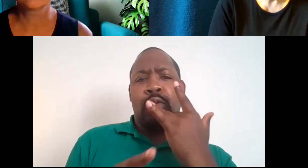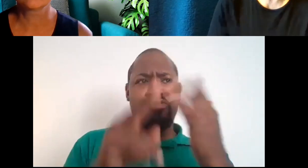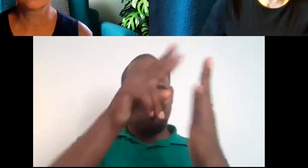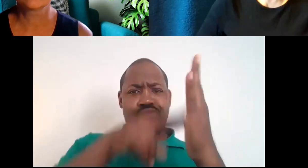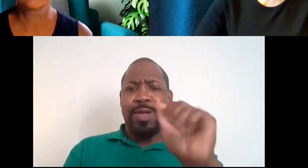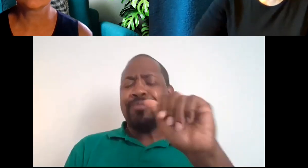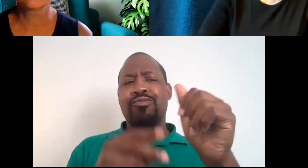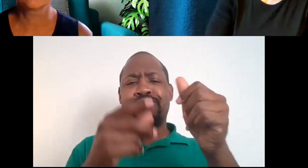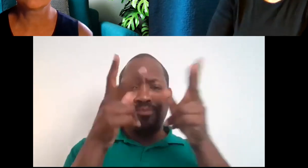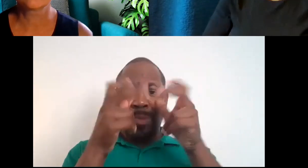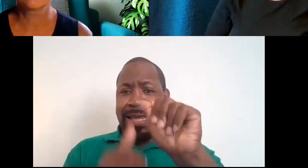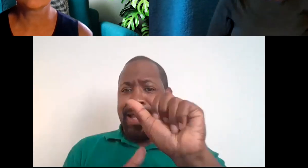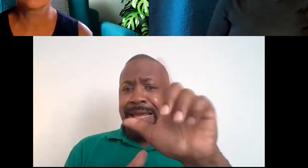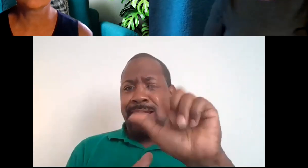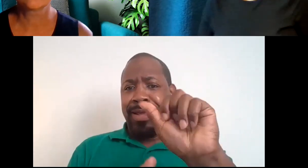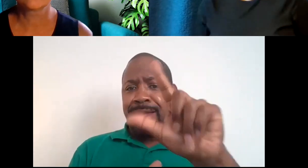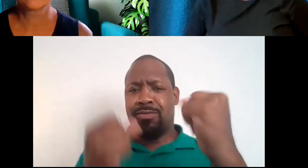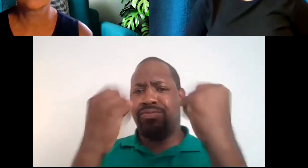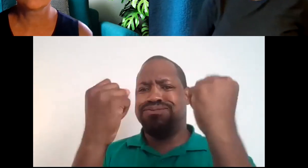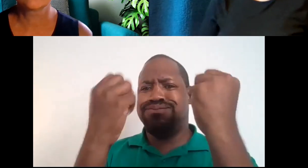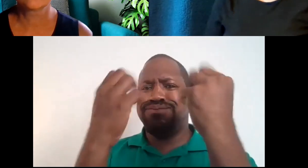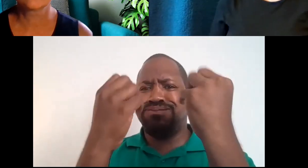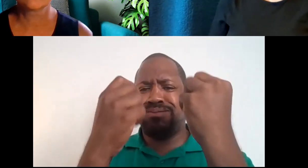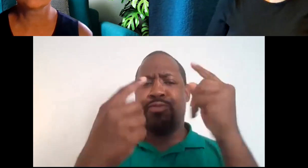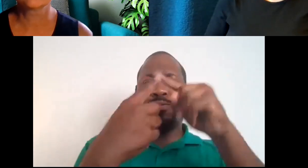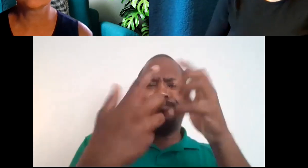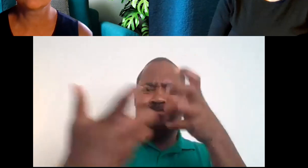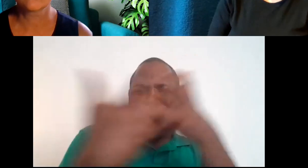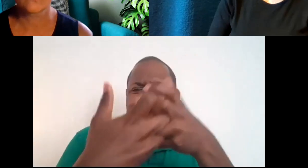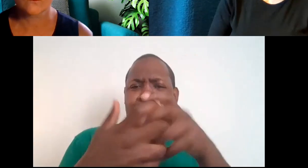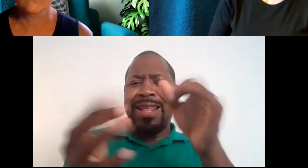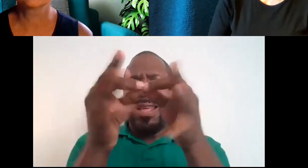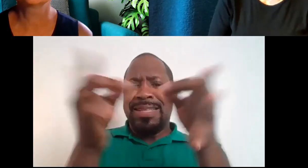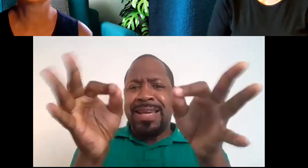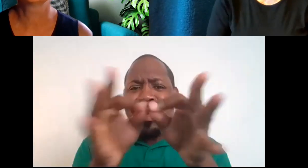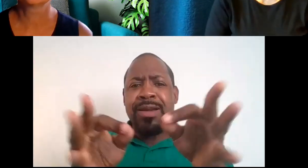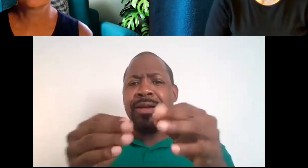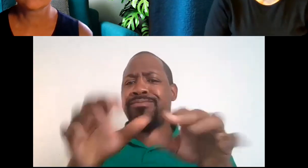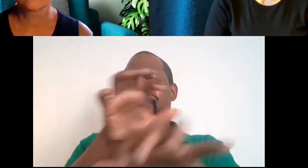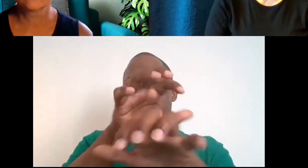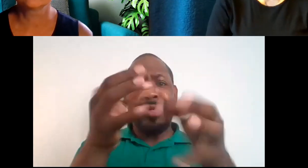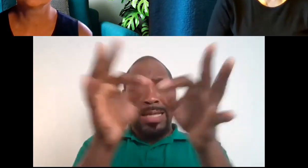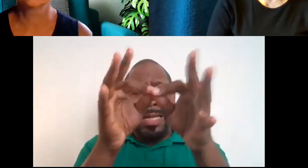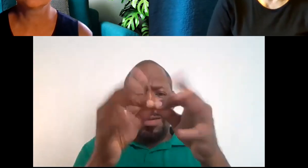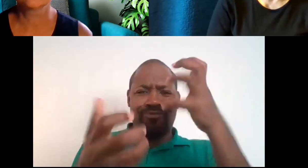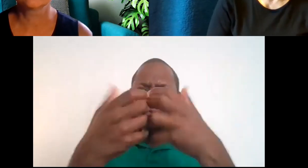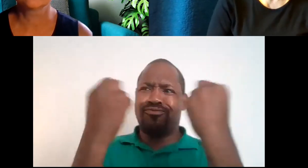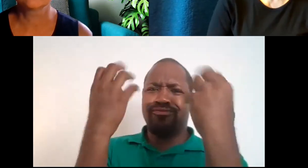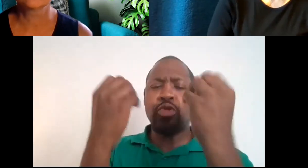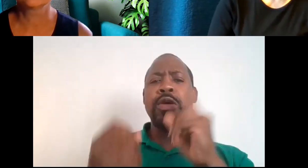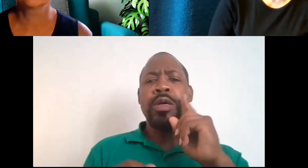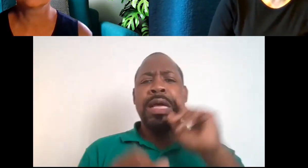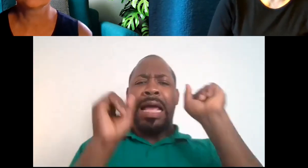you know, deaf people would prefer, if you're a big D deaf person, to have an ASL interpreter. So it really meets our language